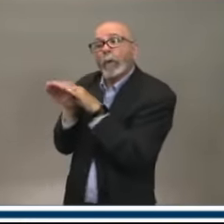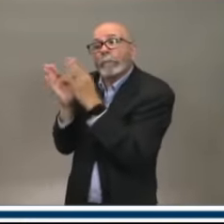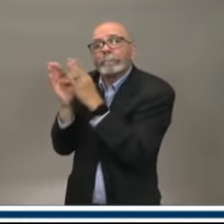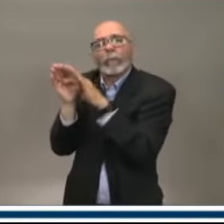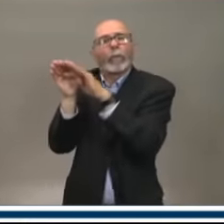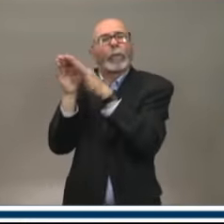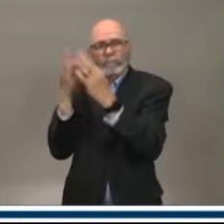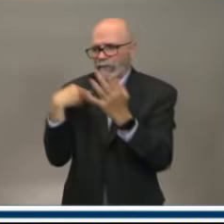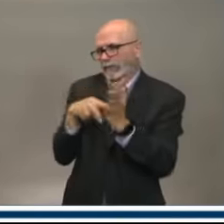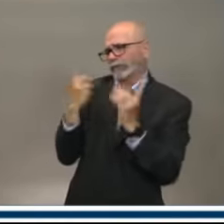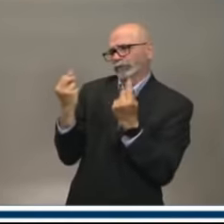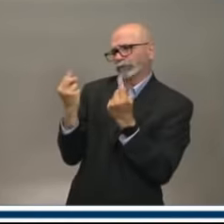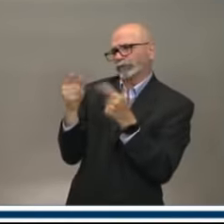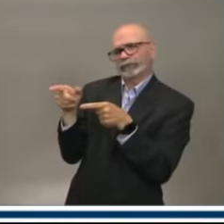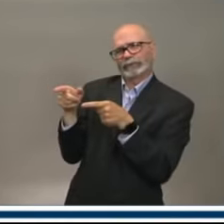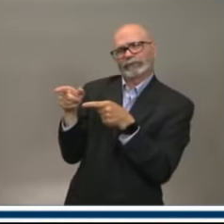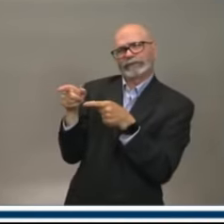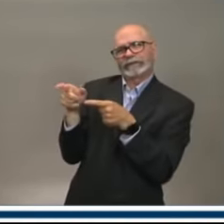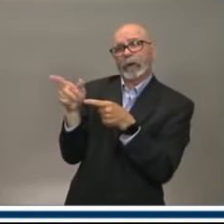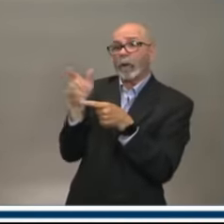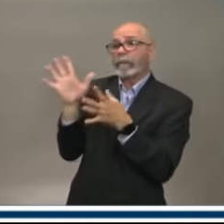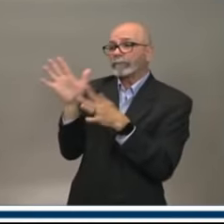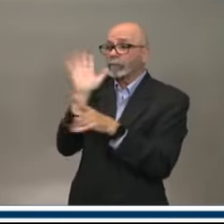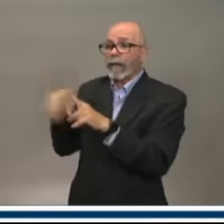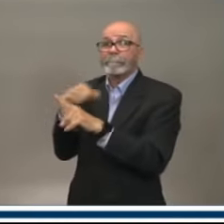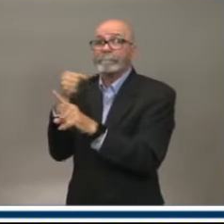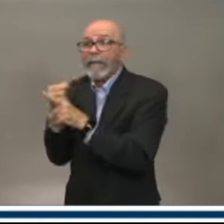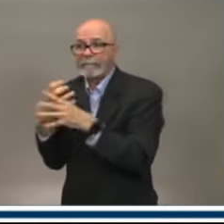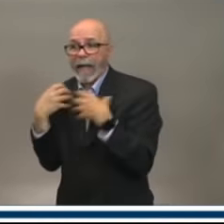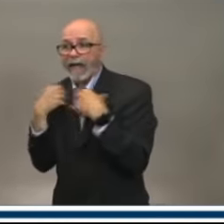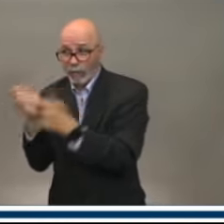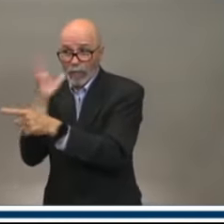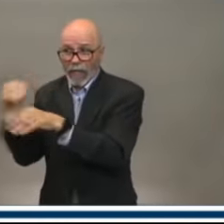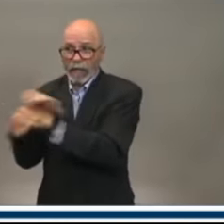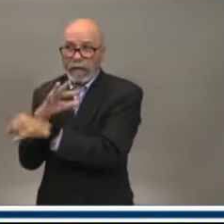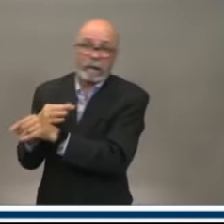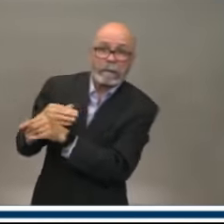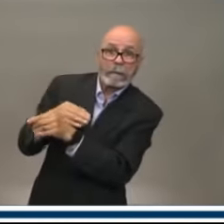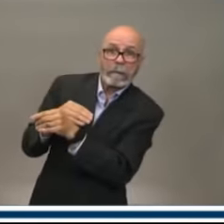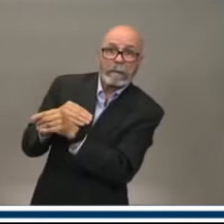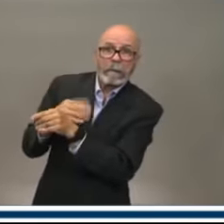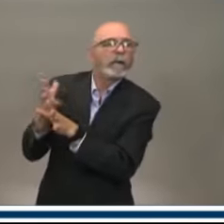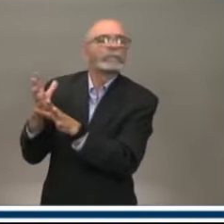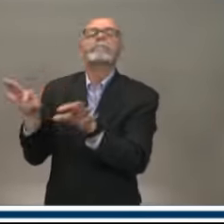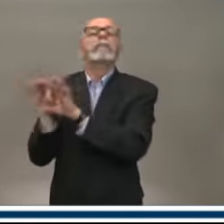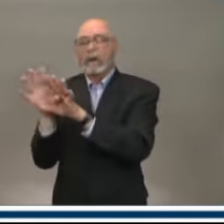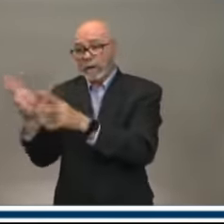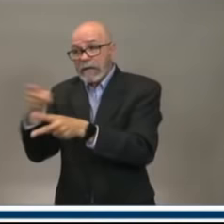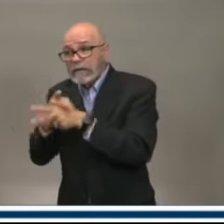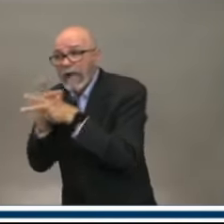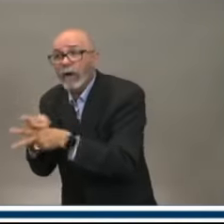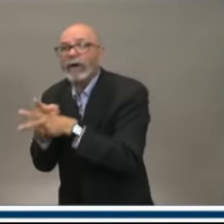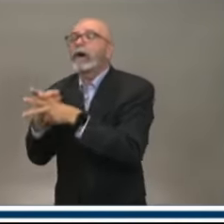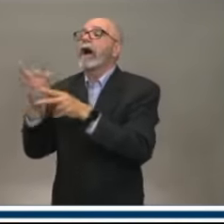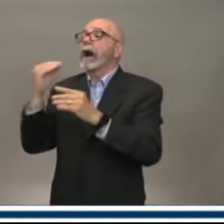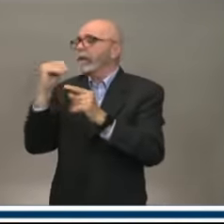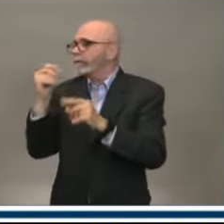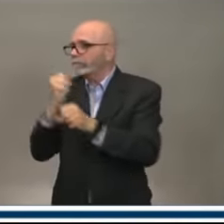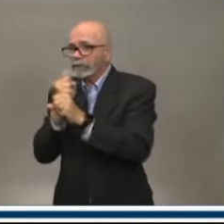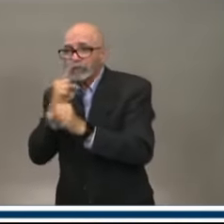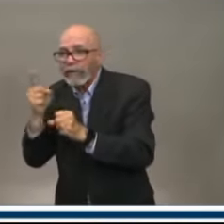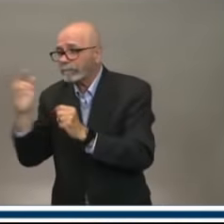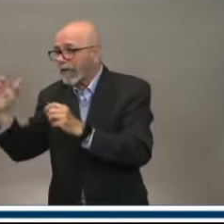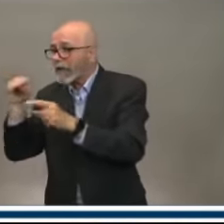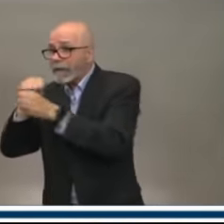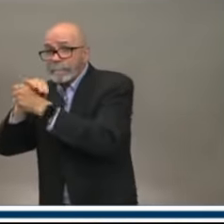from the necessary public health restrictions. But we're going to have to do this in a careful, balanced way, balancing COVID versus